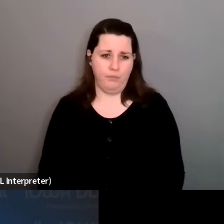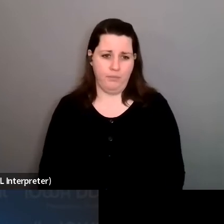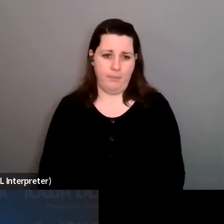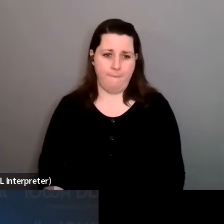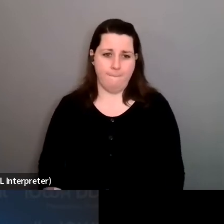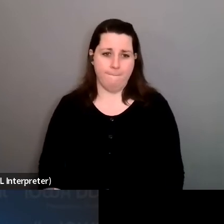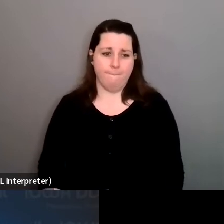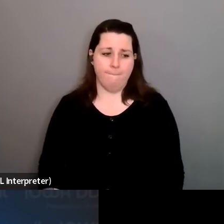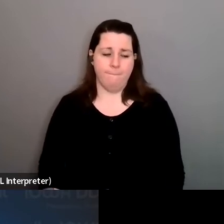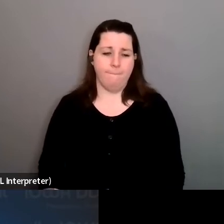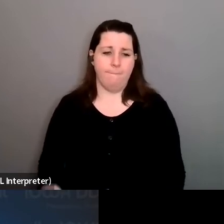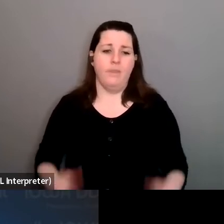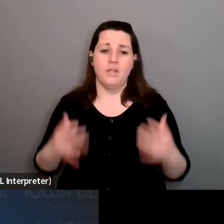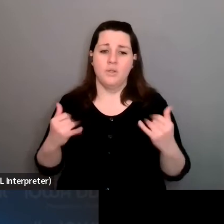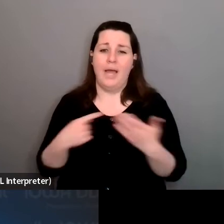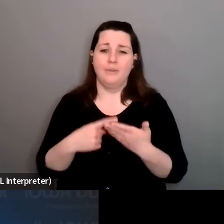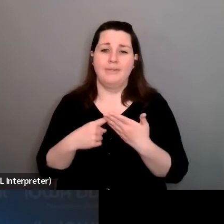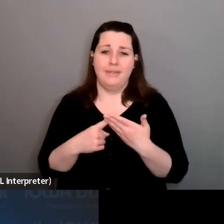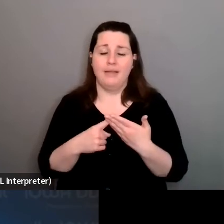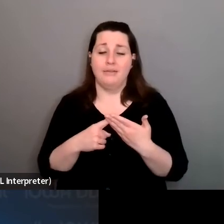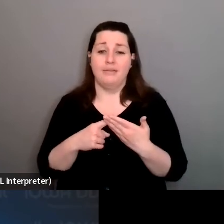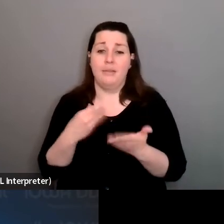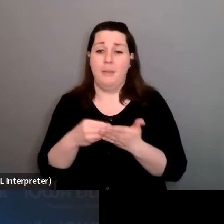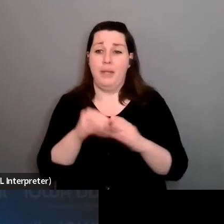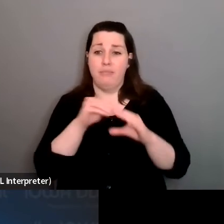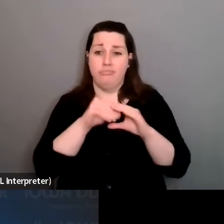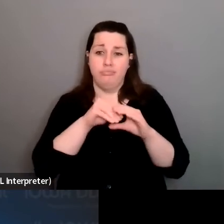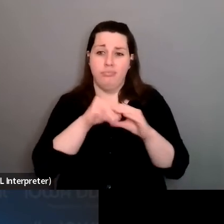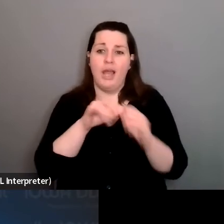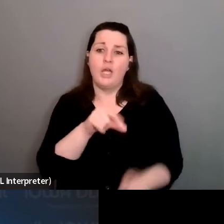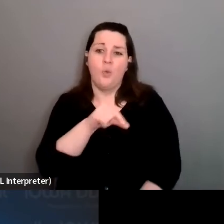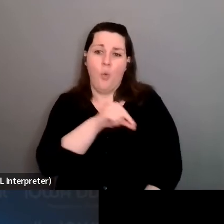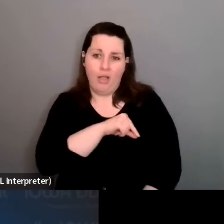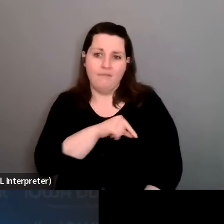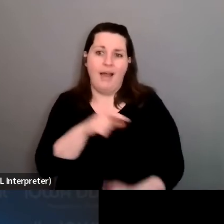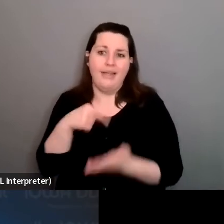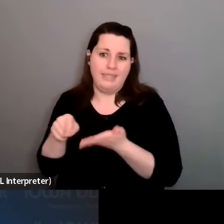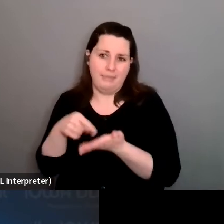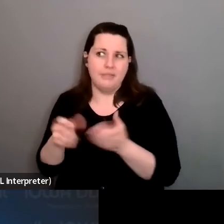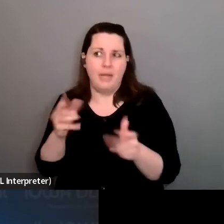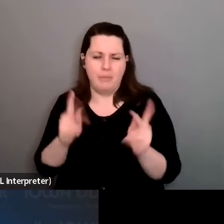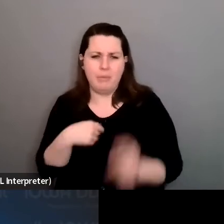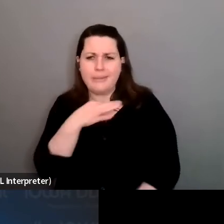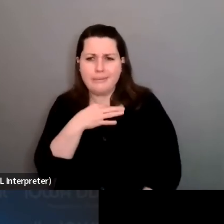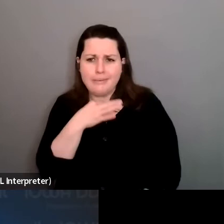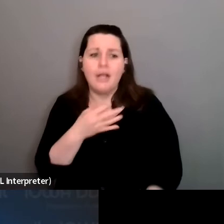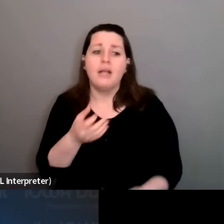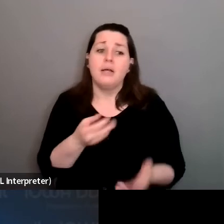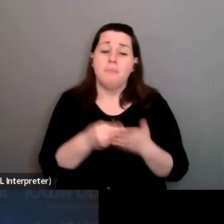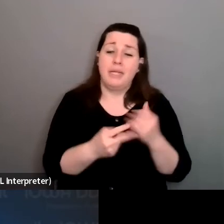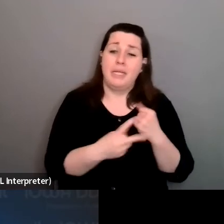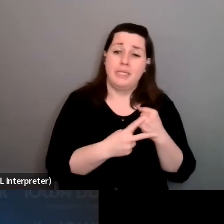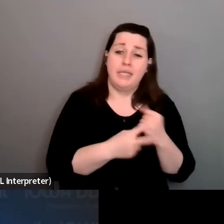So let's talk about contributions and qualified expenses, because that's where a lot of our questions come in. How much can I save,